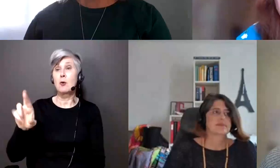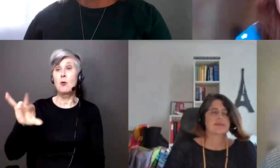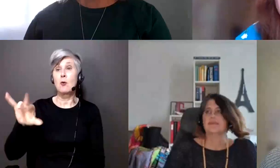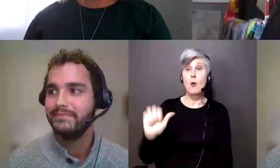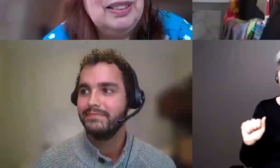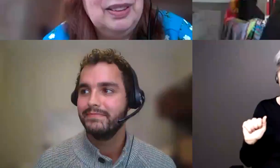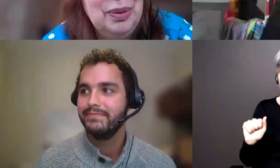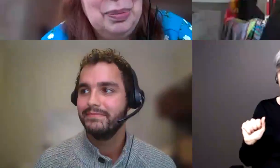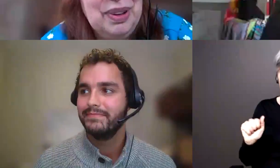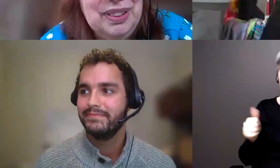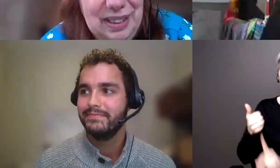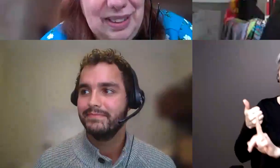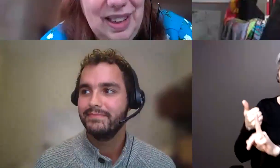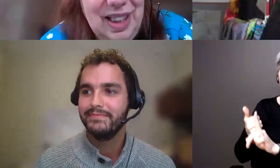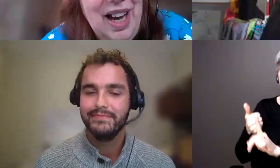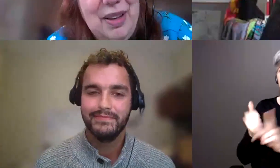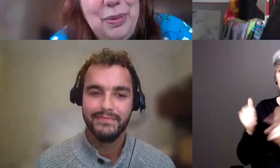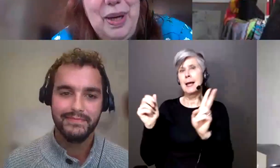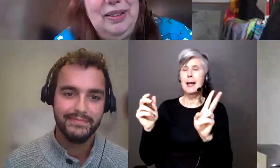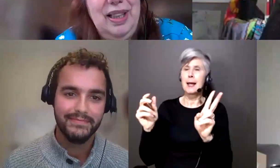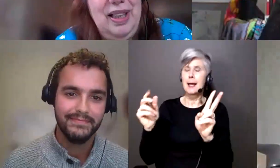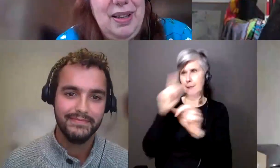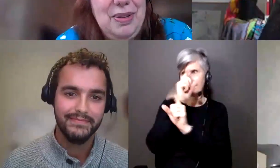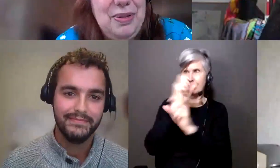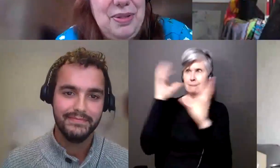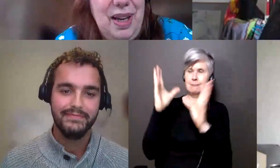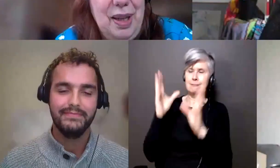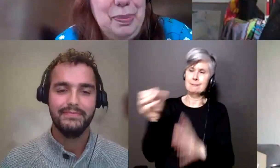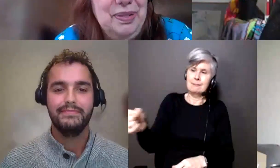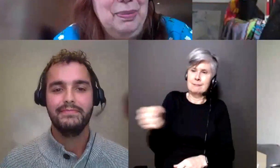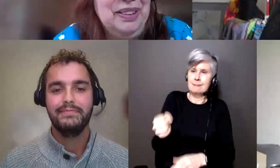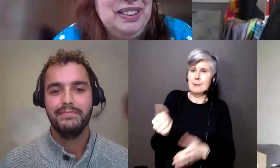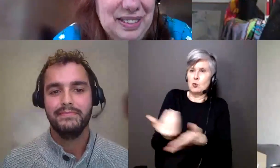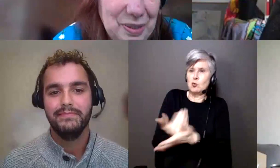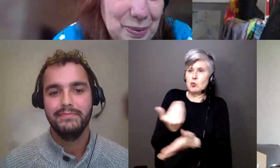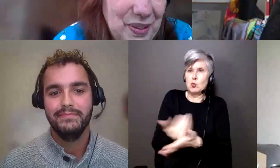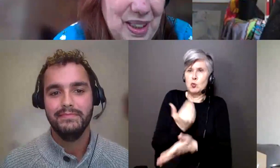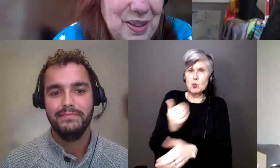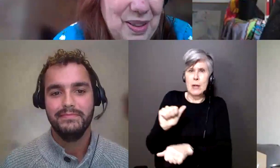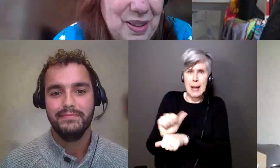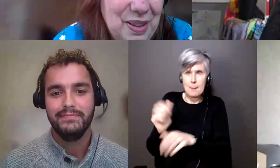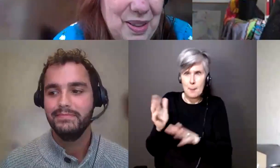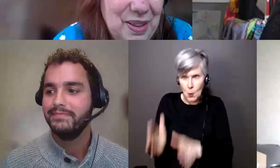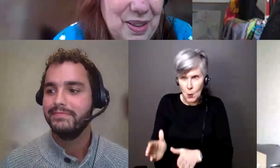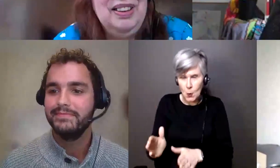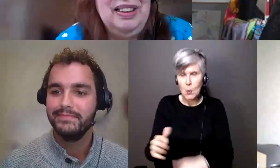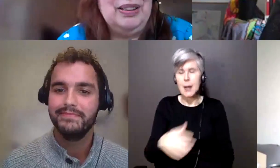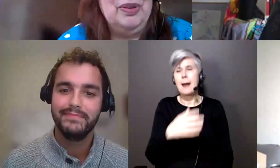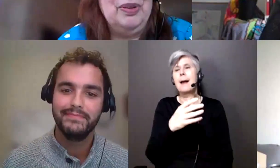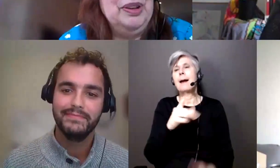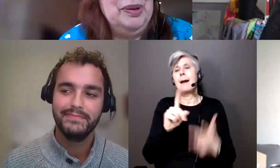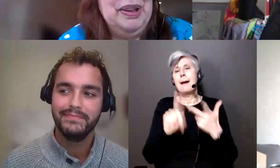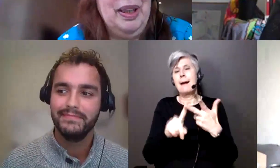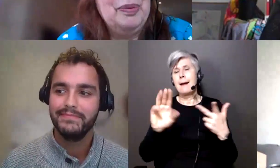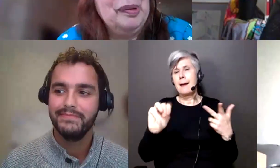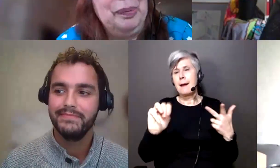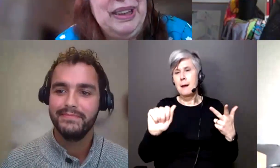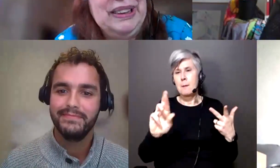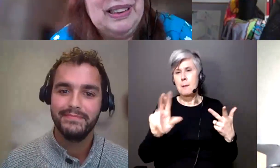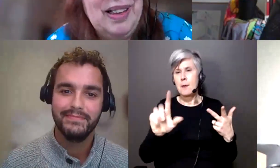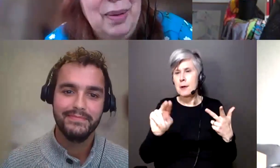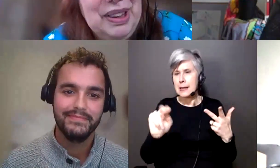as Dana's new employee, as well as I believe Marlene is with us, and Marlene is going to be